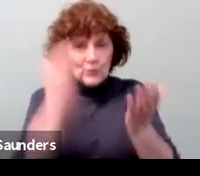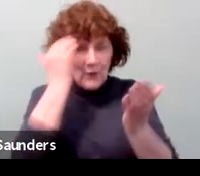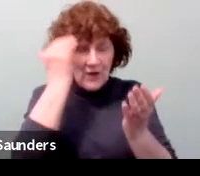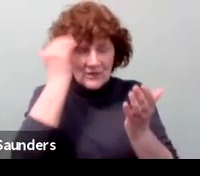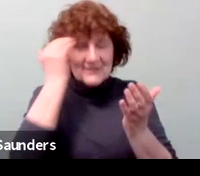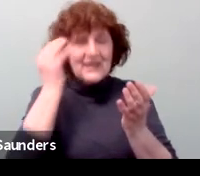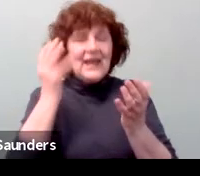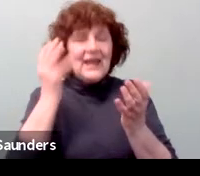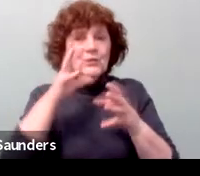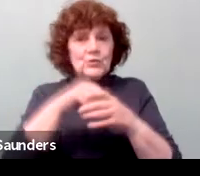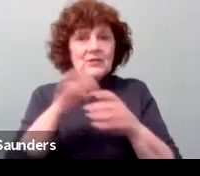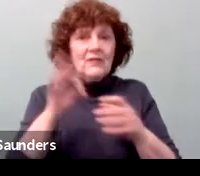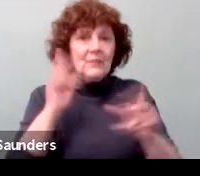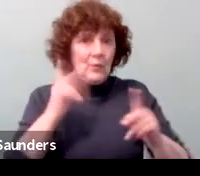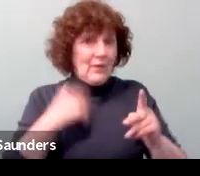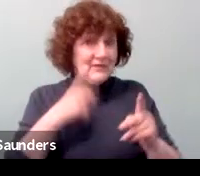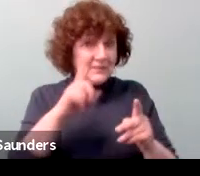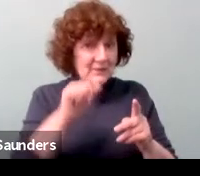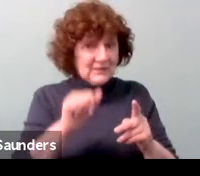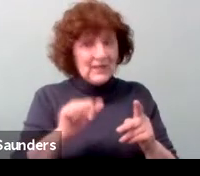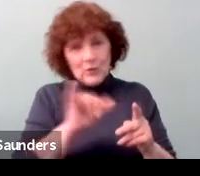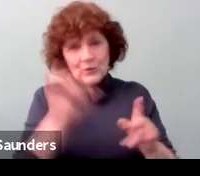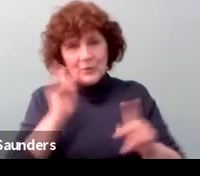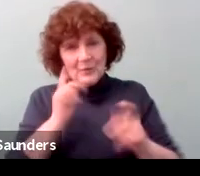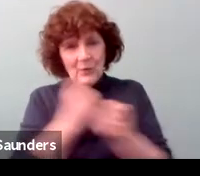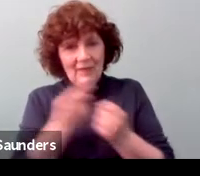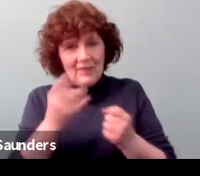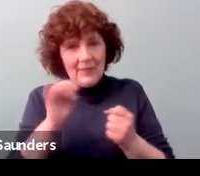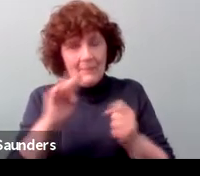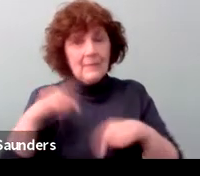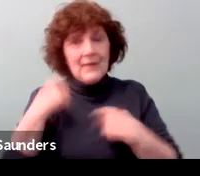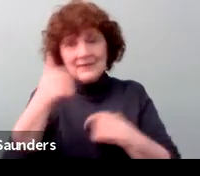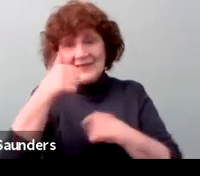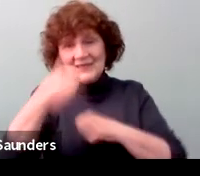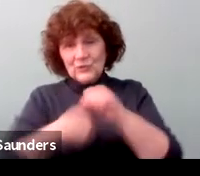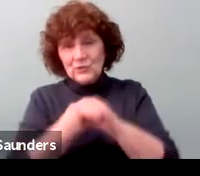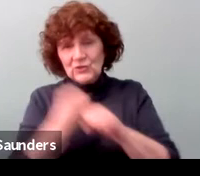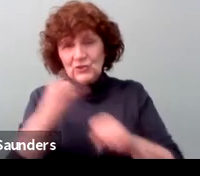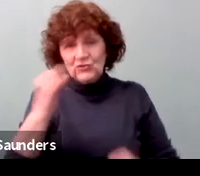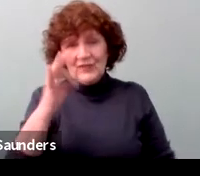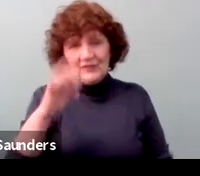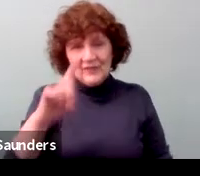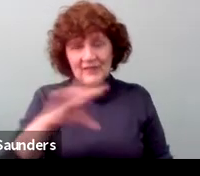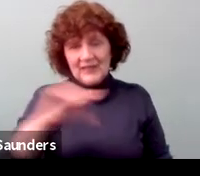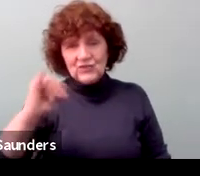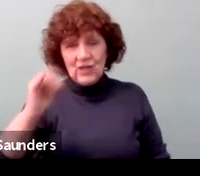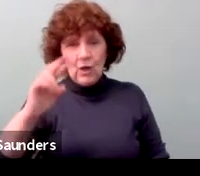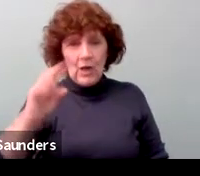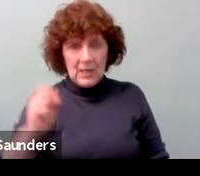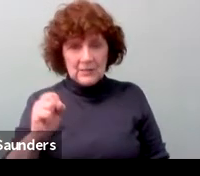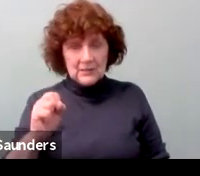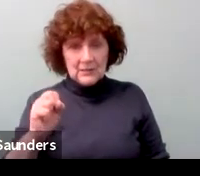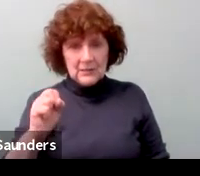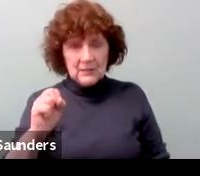disabilities and those that love them. For the past 10 years, the Federation and JRS have participated